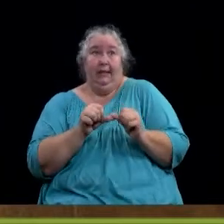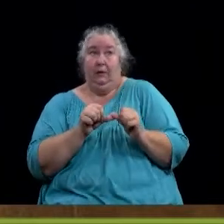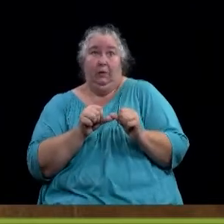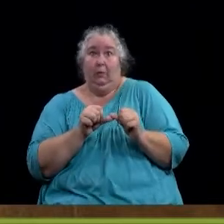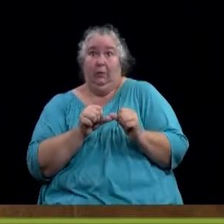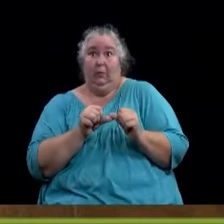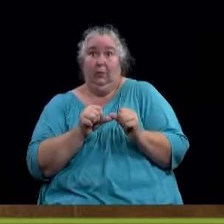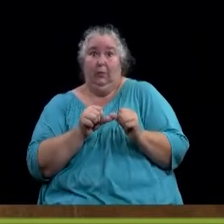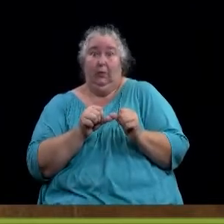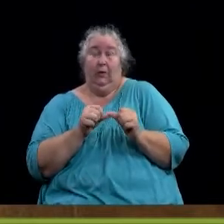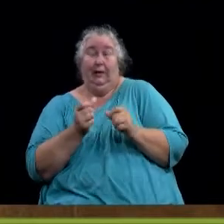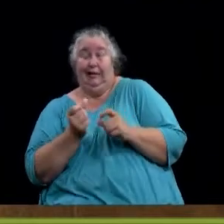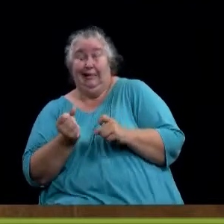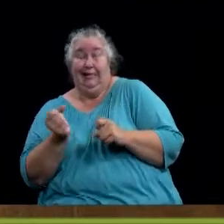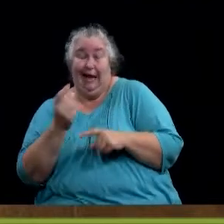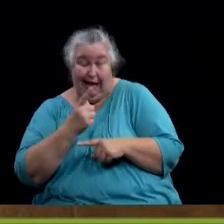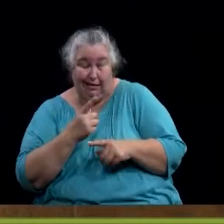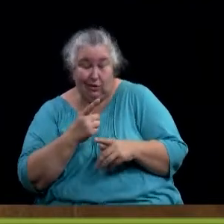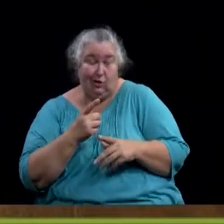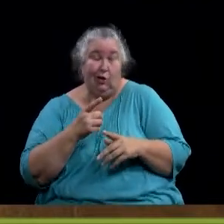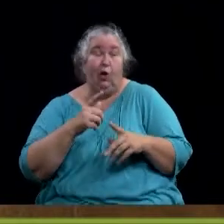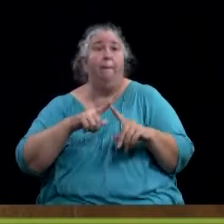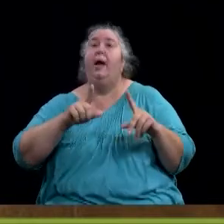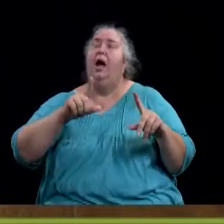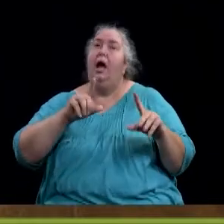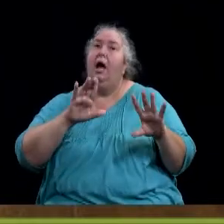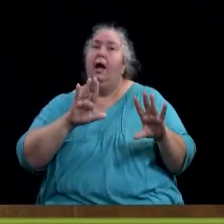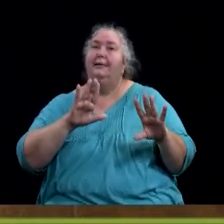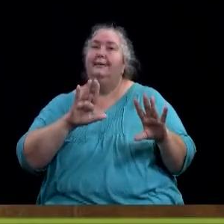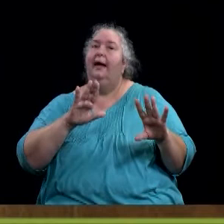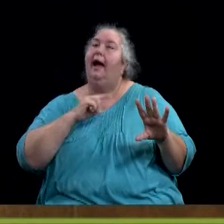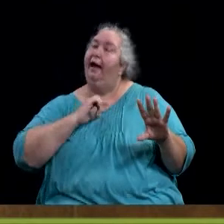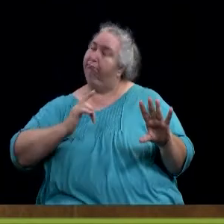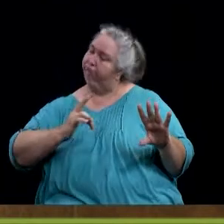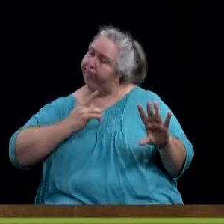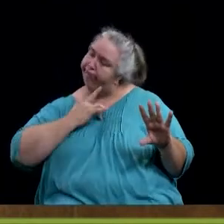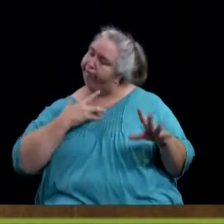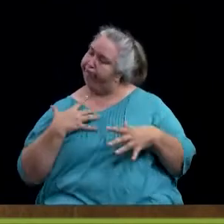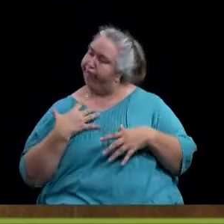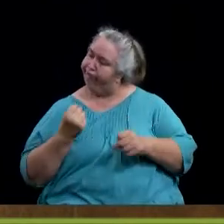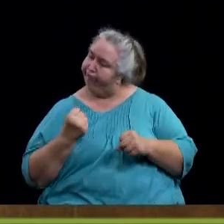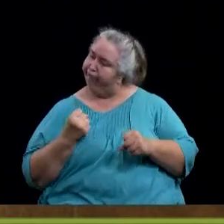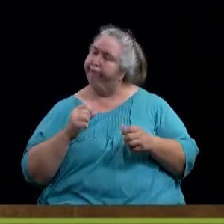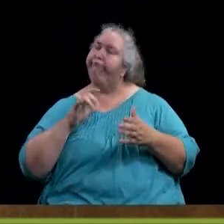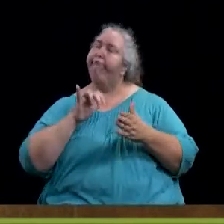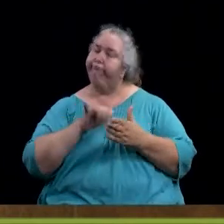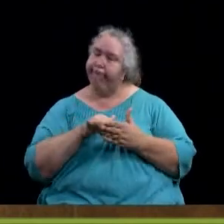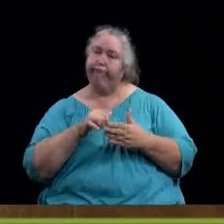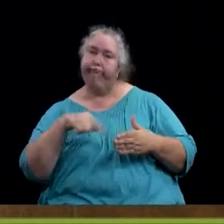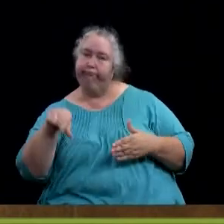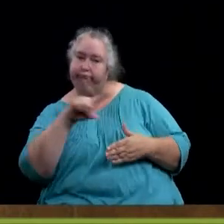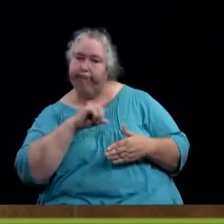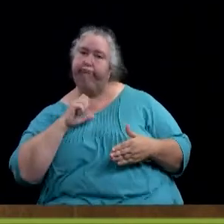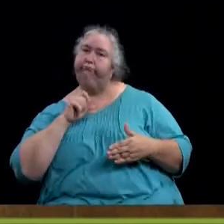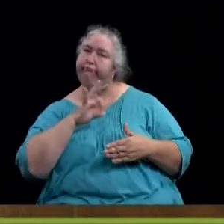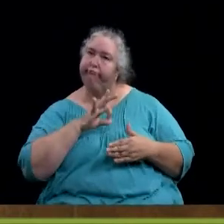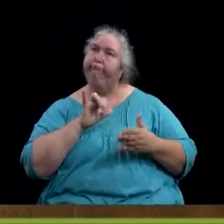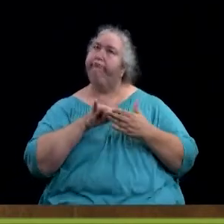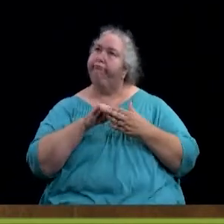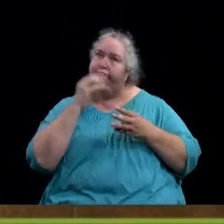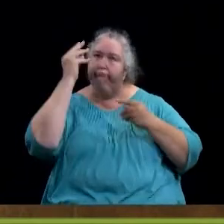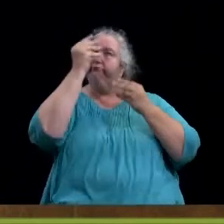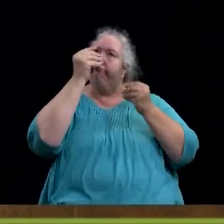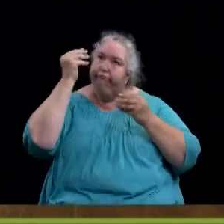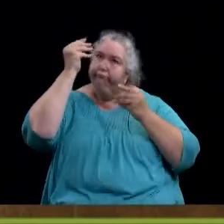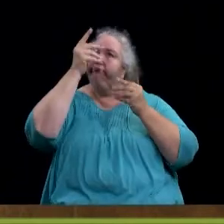doubt that because of the forward-thinking staff that we have, that we'll continue to be forward towards